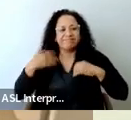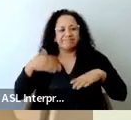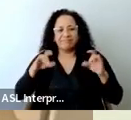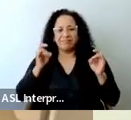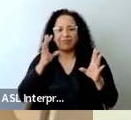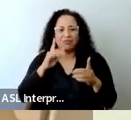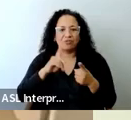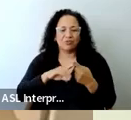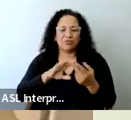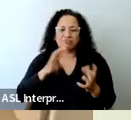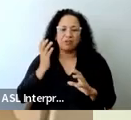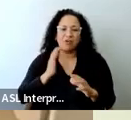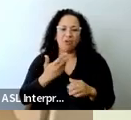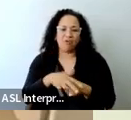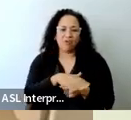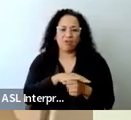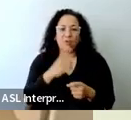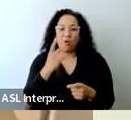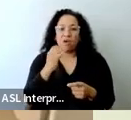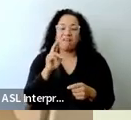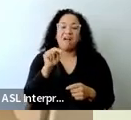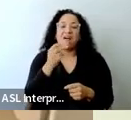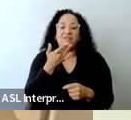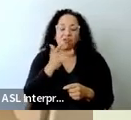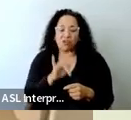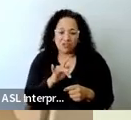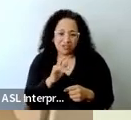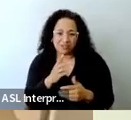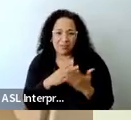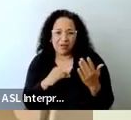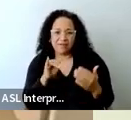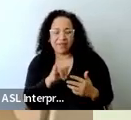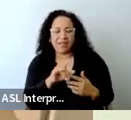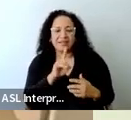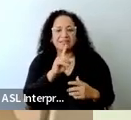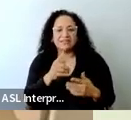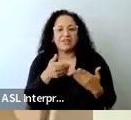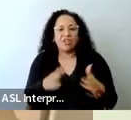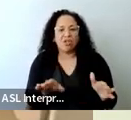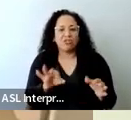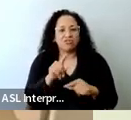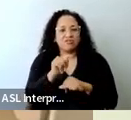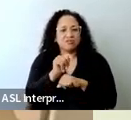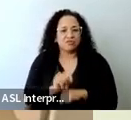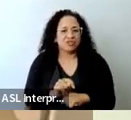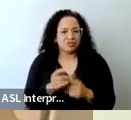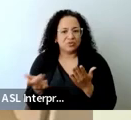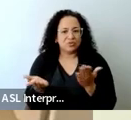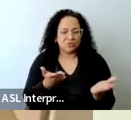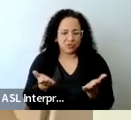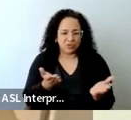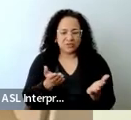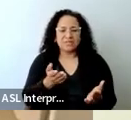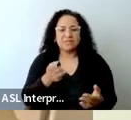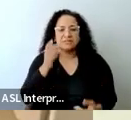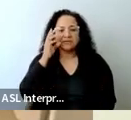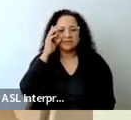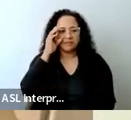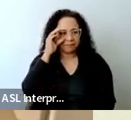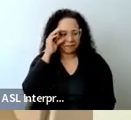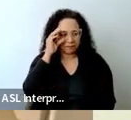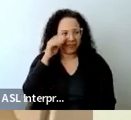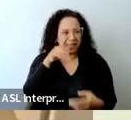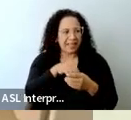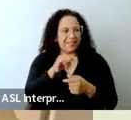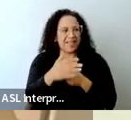our region. And one of the unfortunate downsides of that has been the loss of traditional services. In the